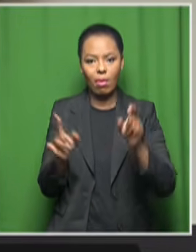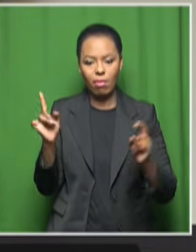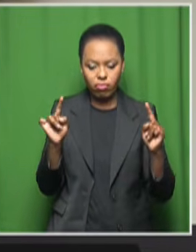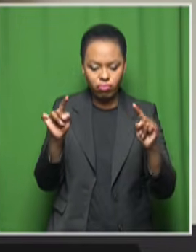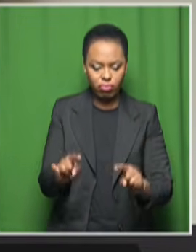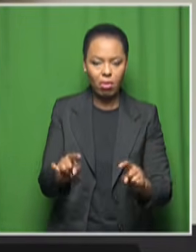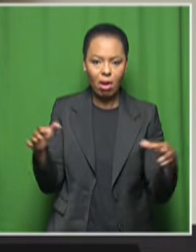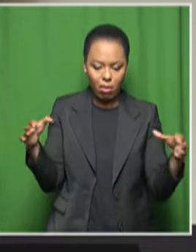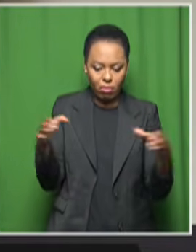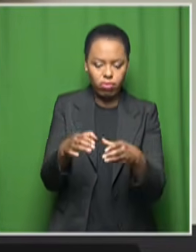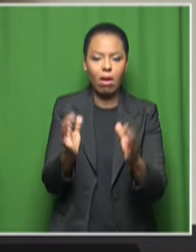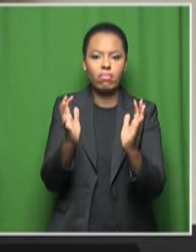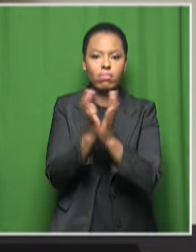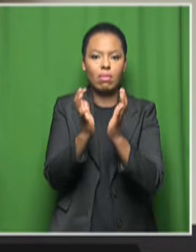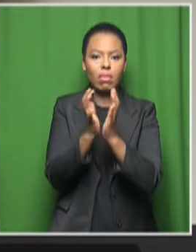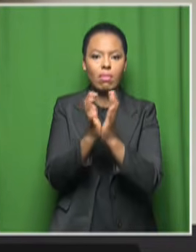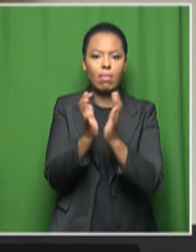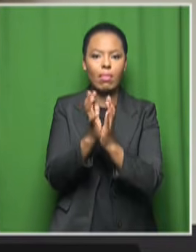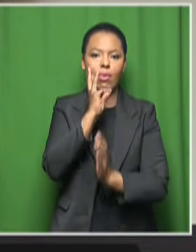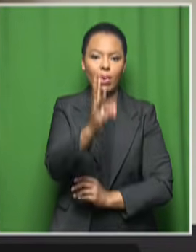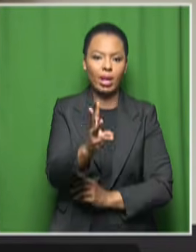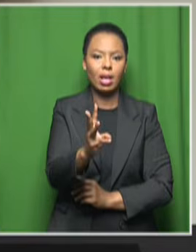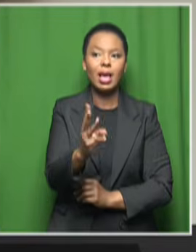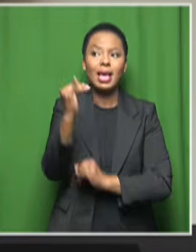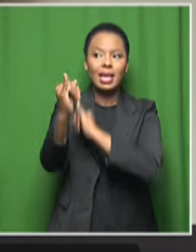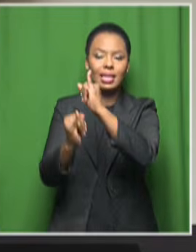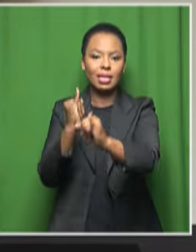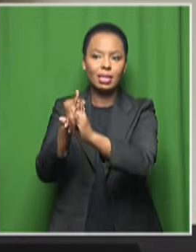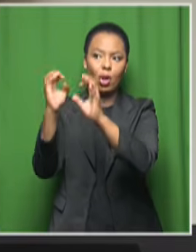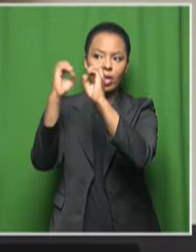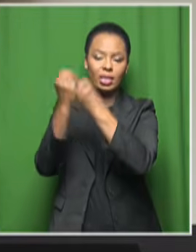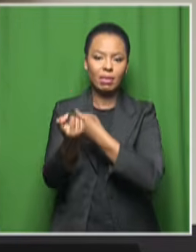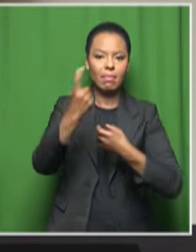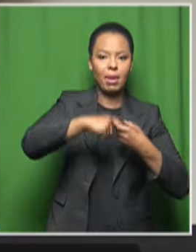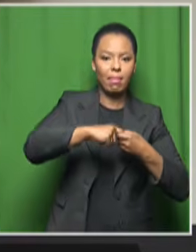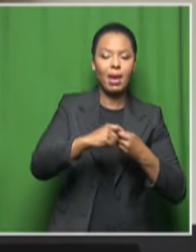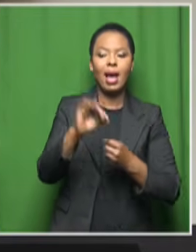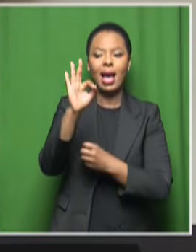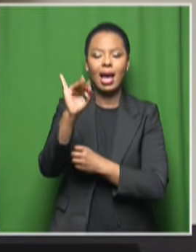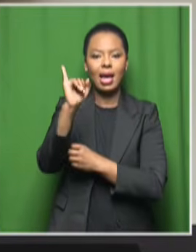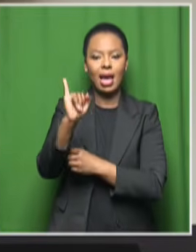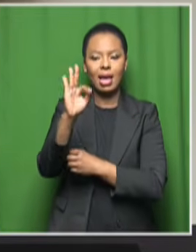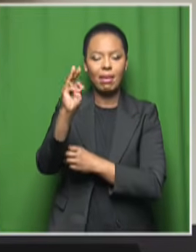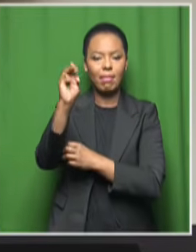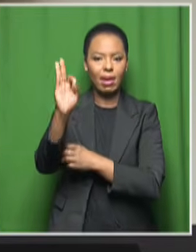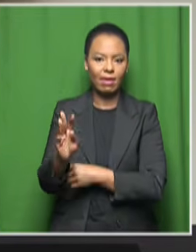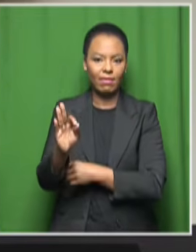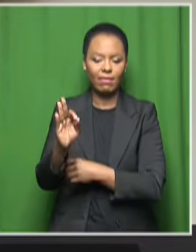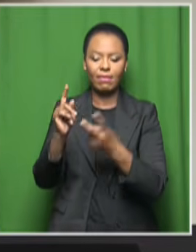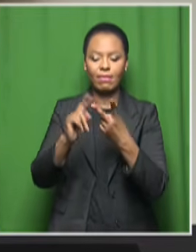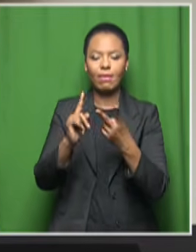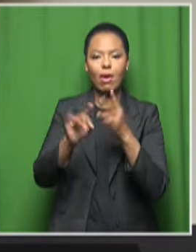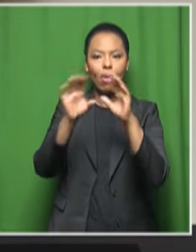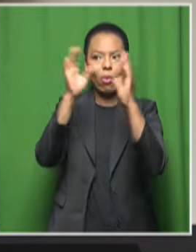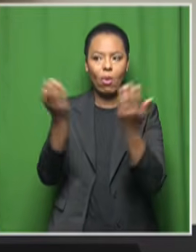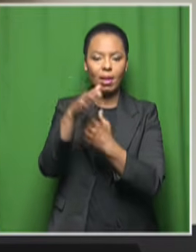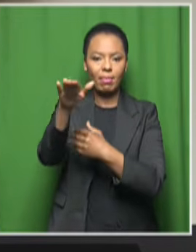We'll be joined by international organizations such as the IMF, the World Bank, Africa Tax Administration